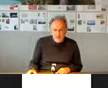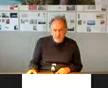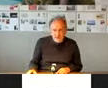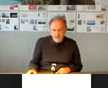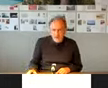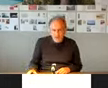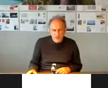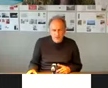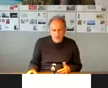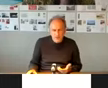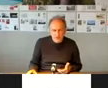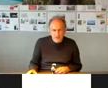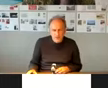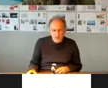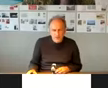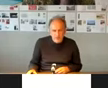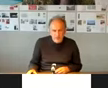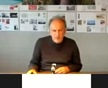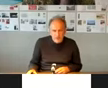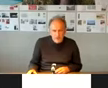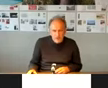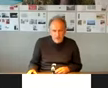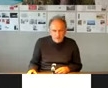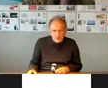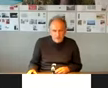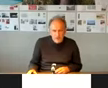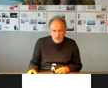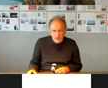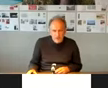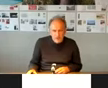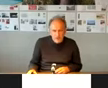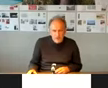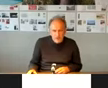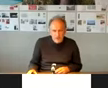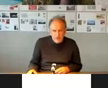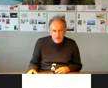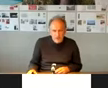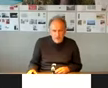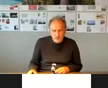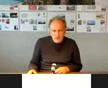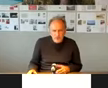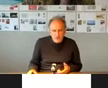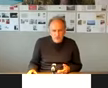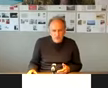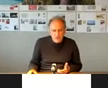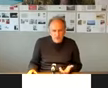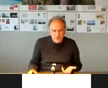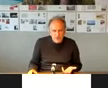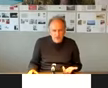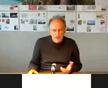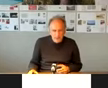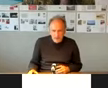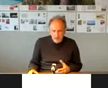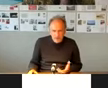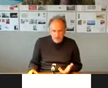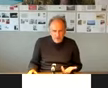learning relationship. Here you have the kindergarten. It has a lot of colors, the possibility to